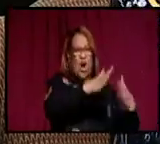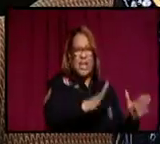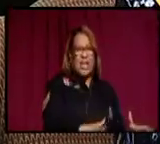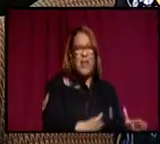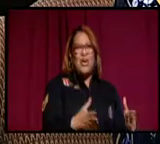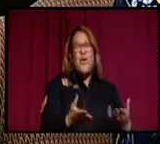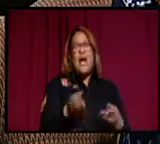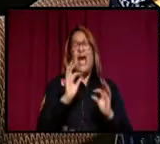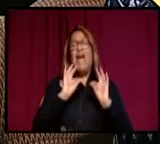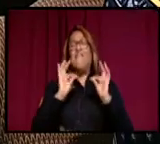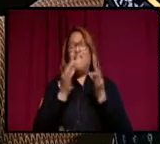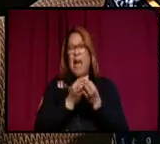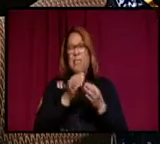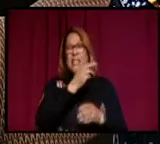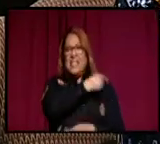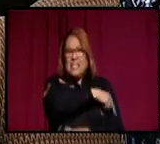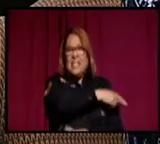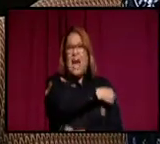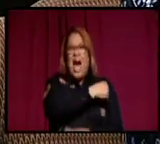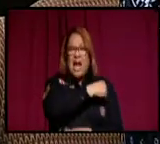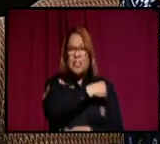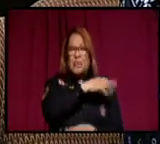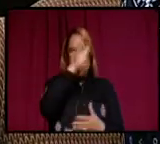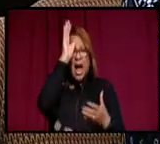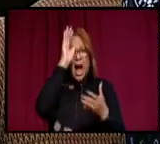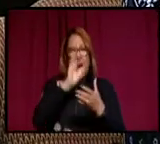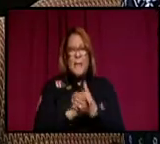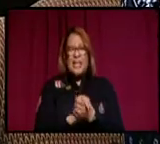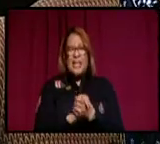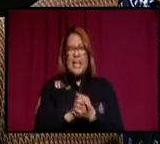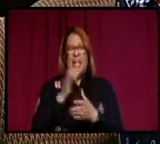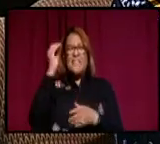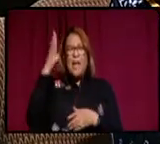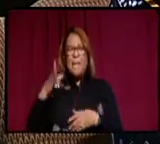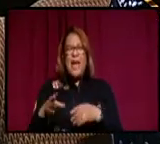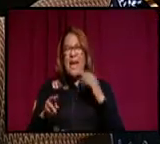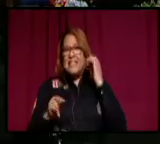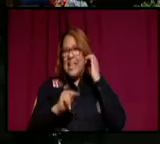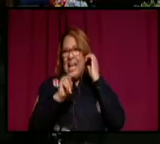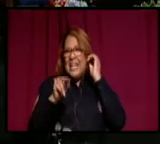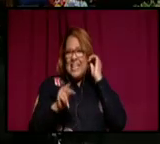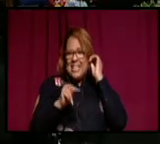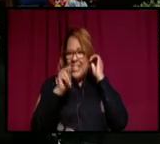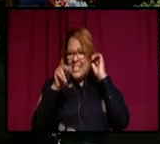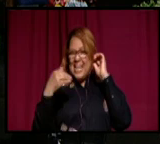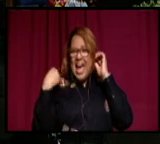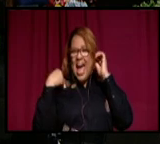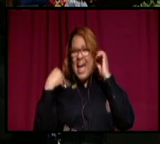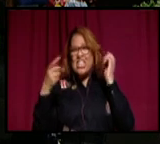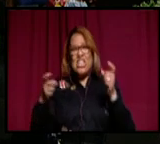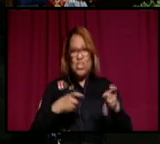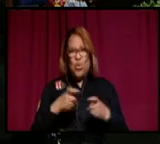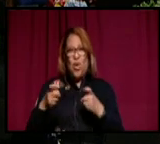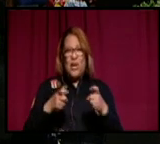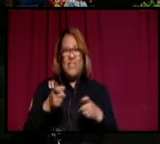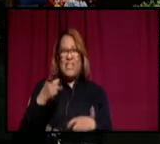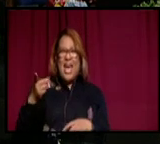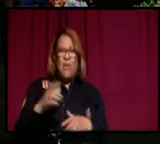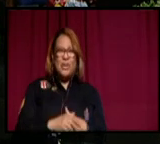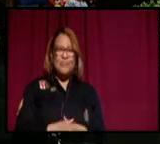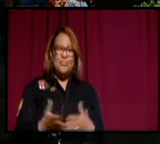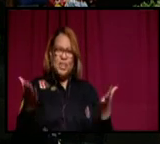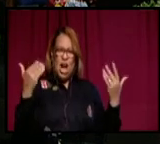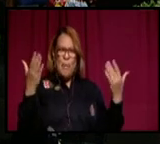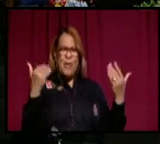the hospitals. And so I believe that Pastor Nisi has that one down in her belly. So I'm going to ask Pastor Nisi, come